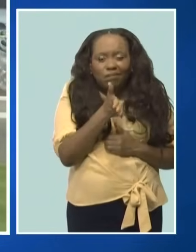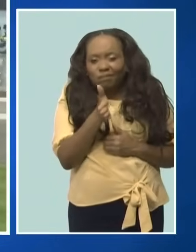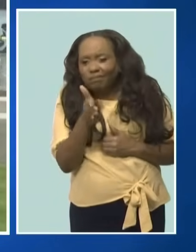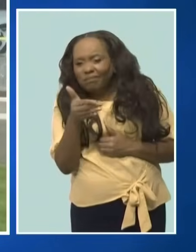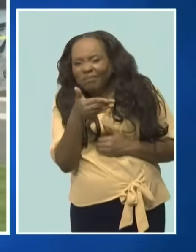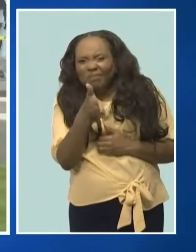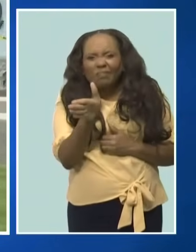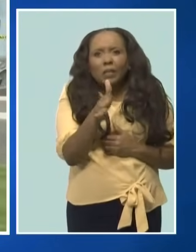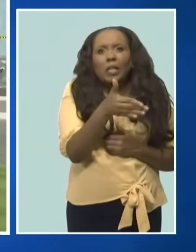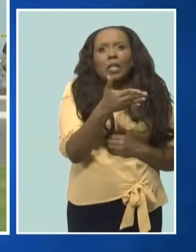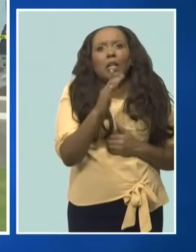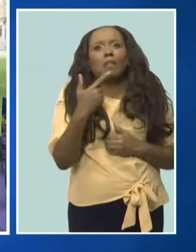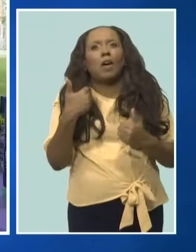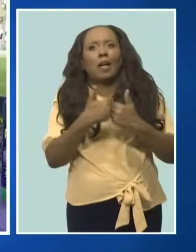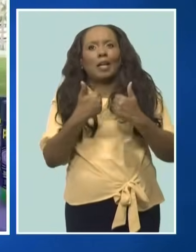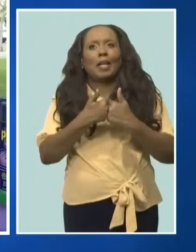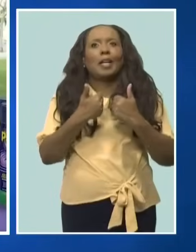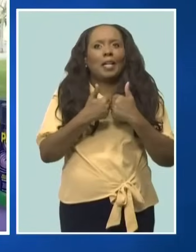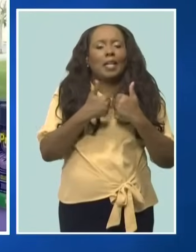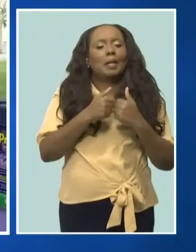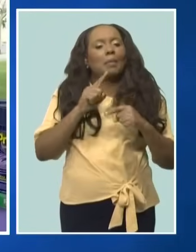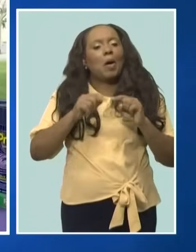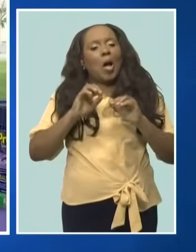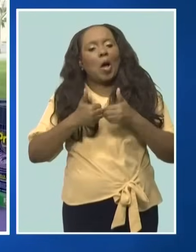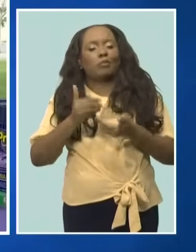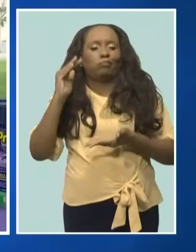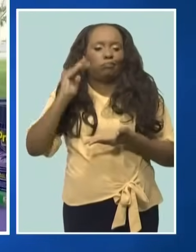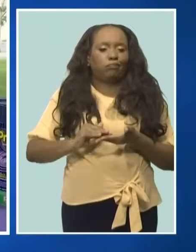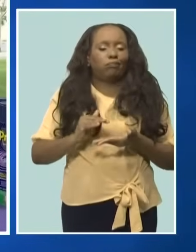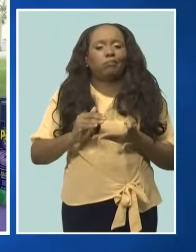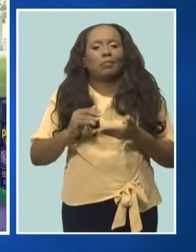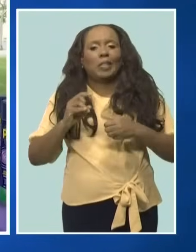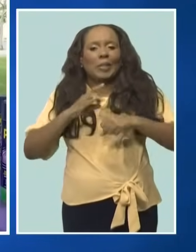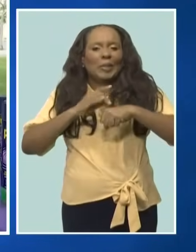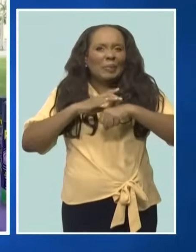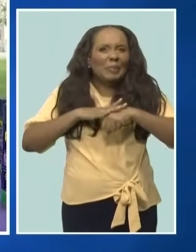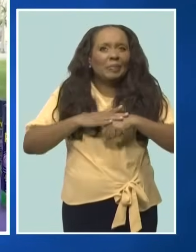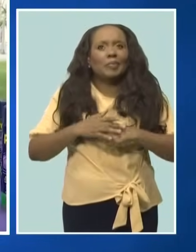grounds. Rachel Agard, CBC News.